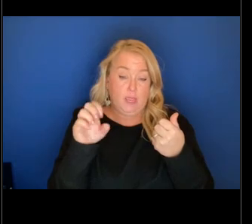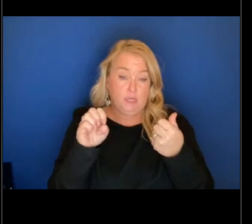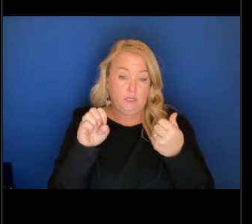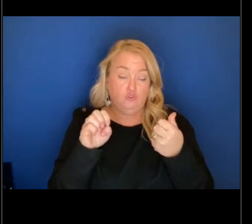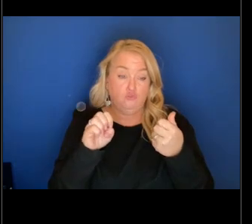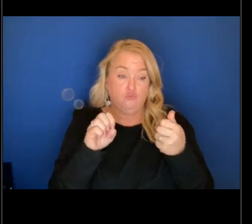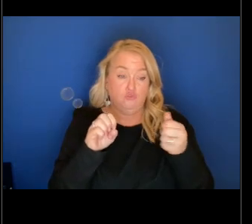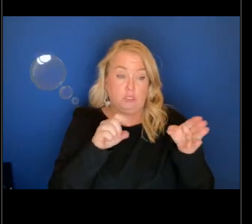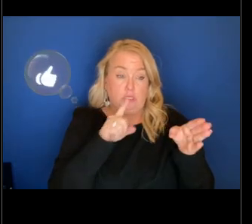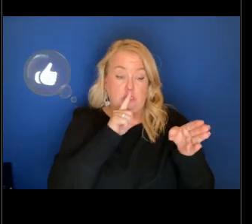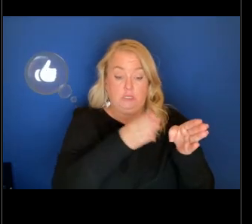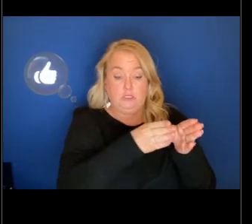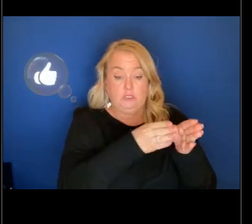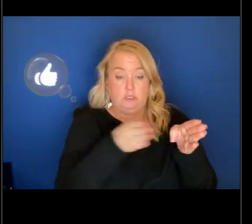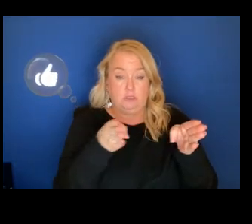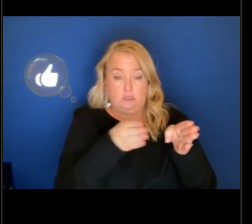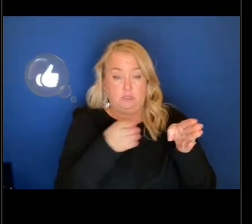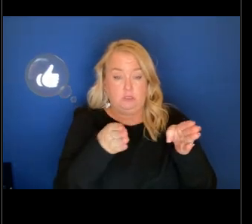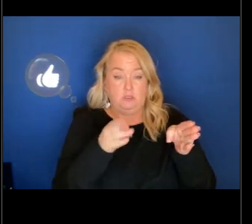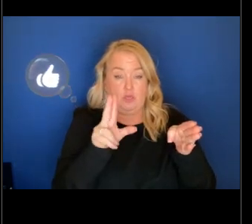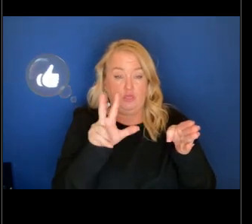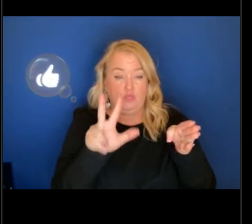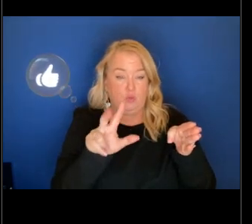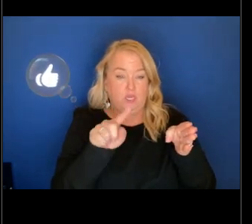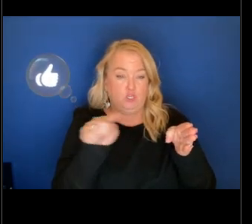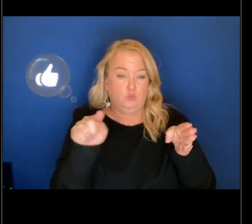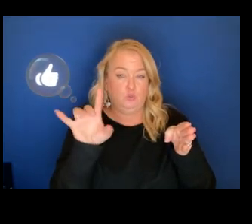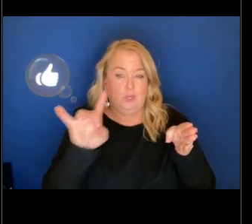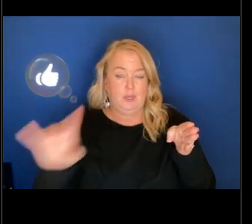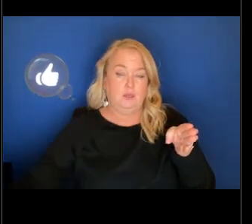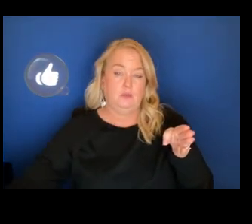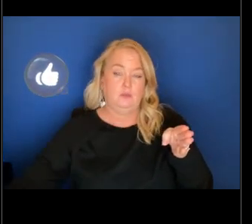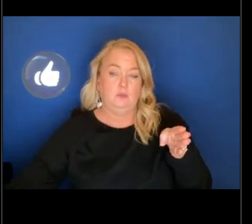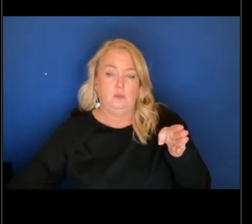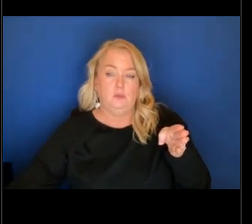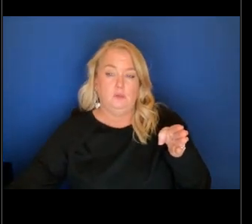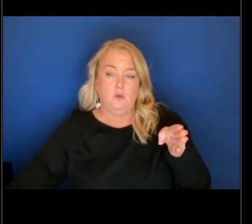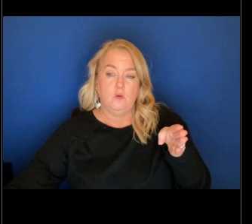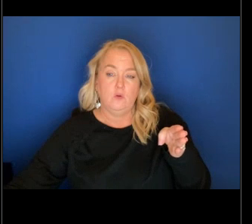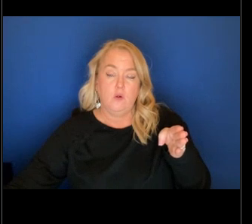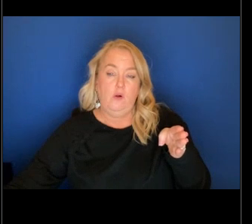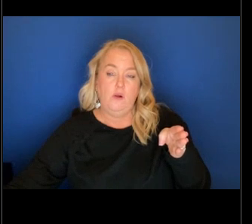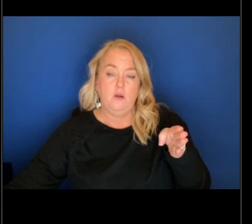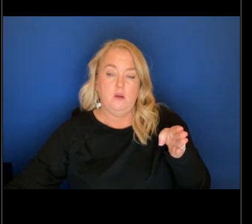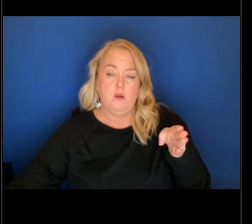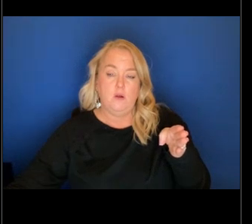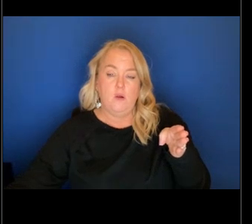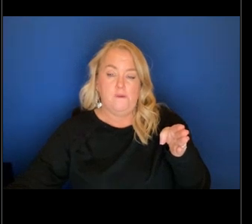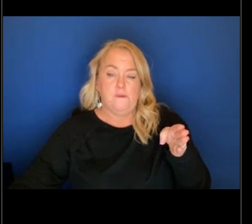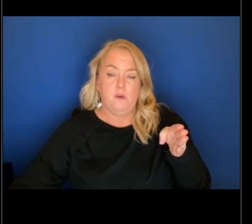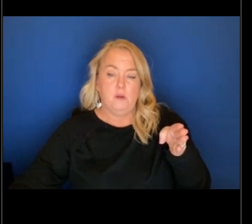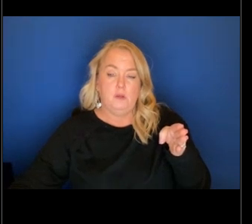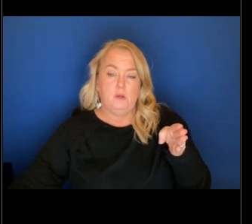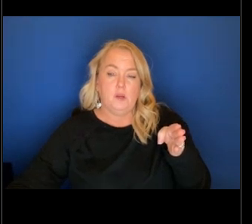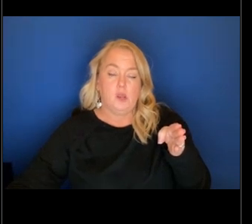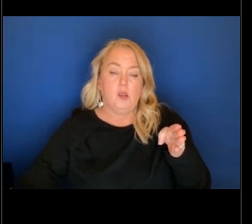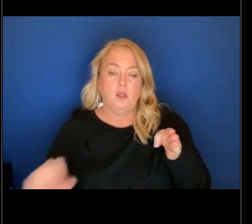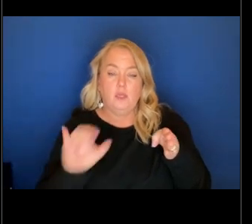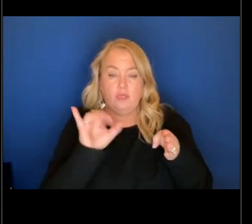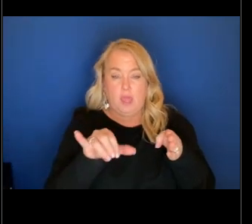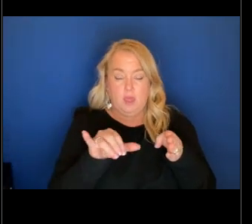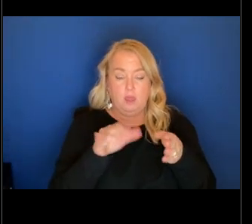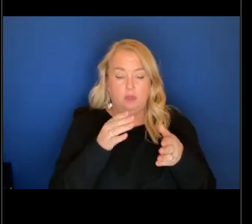project 3 to 8 inches beyond a standard cabinet of roughly 25 inches. So this may